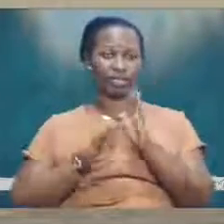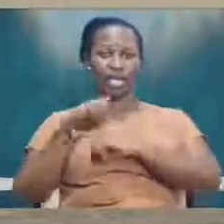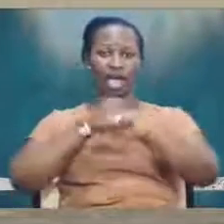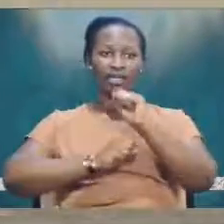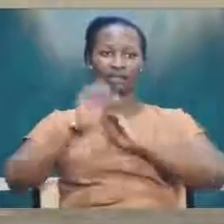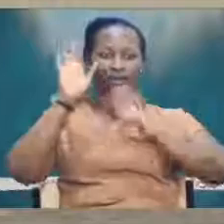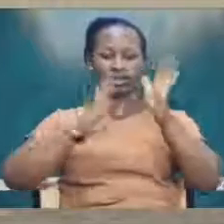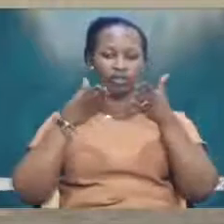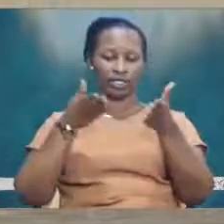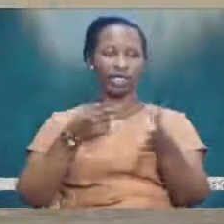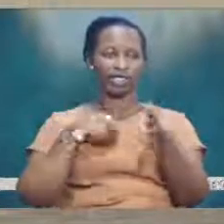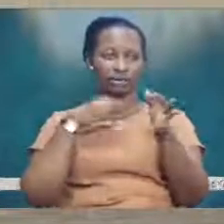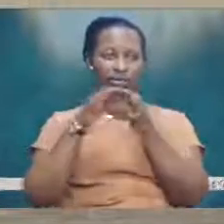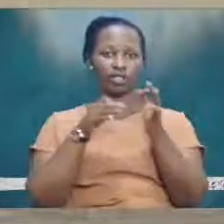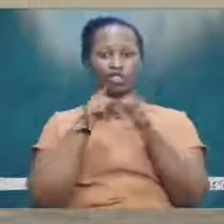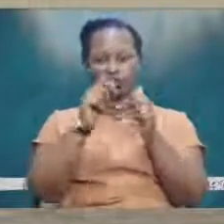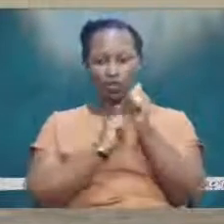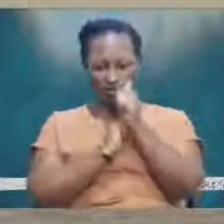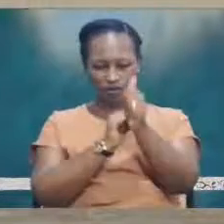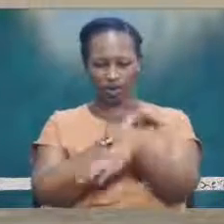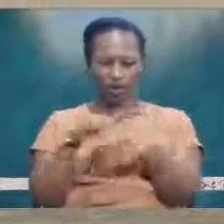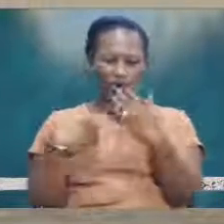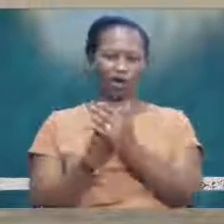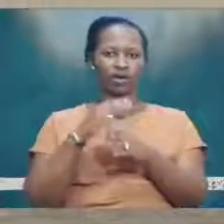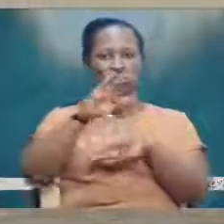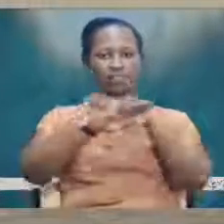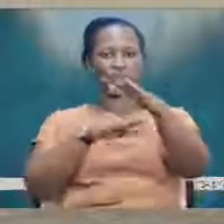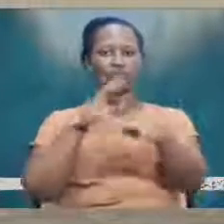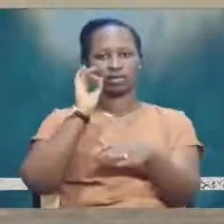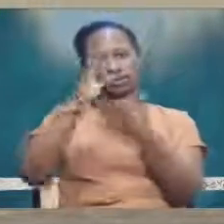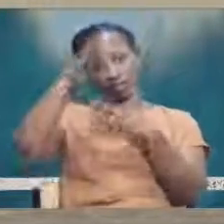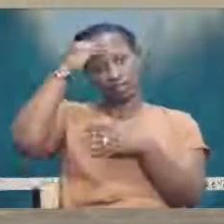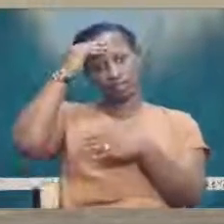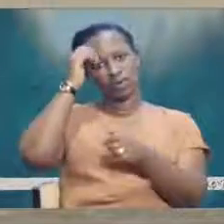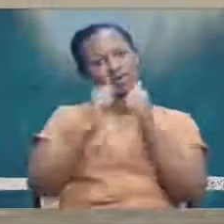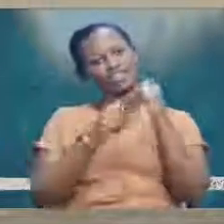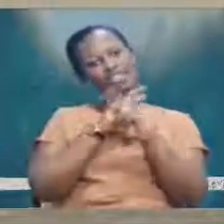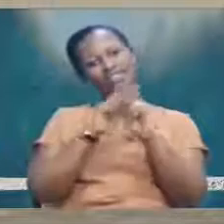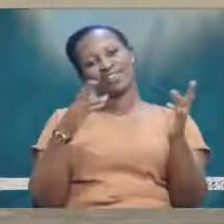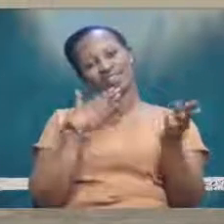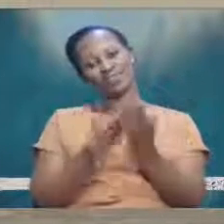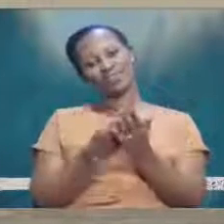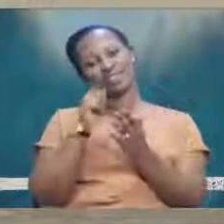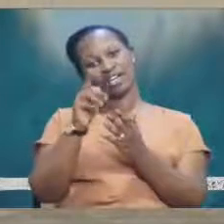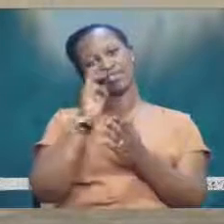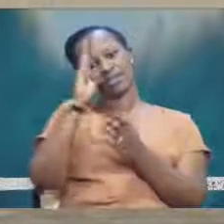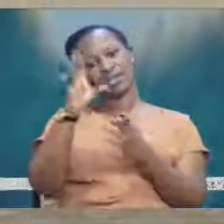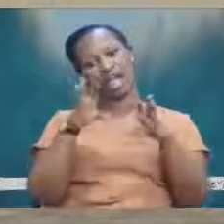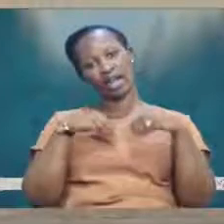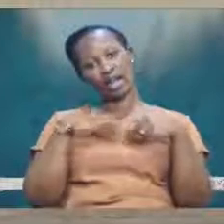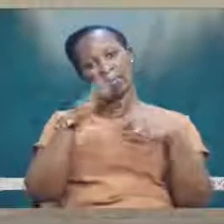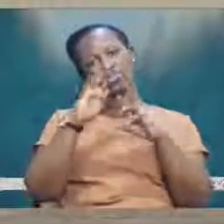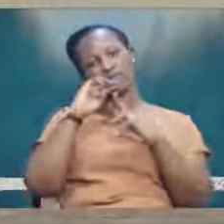Active participation here, I mean, you followed all the steps of the lesson, which is very good. That will allow you